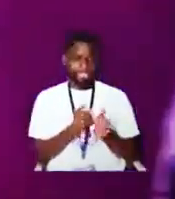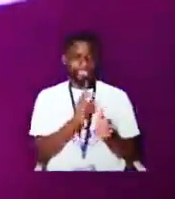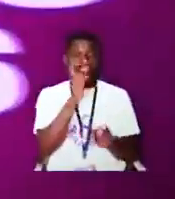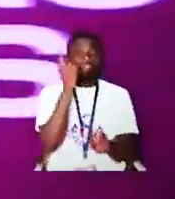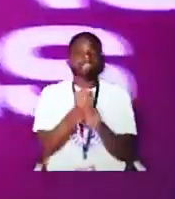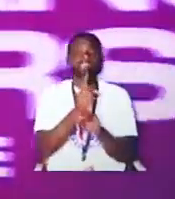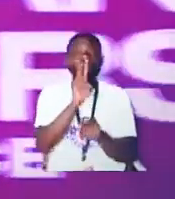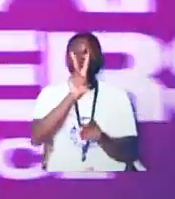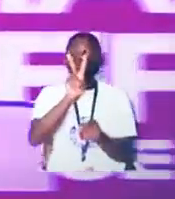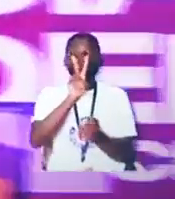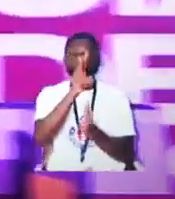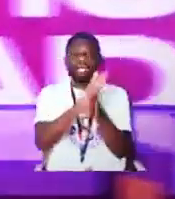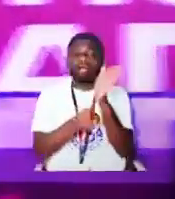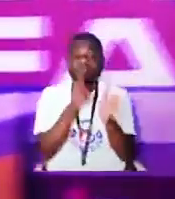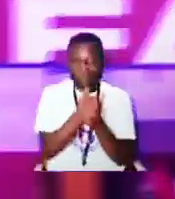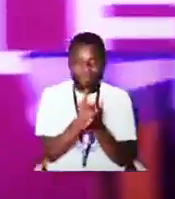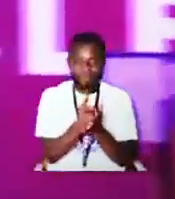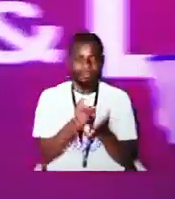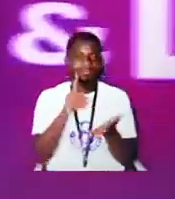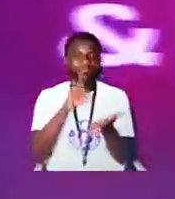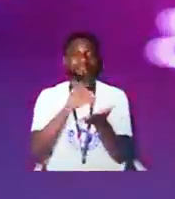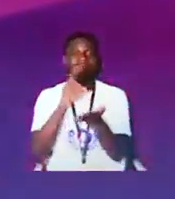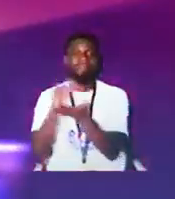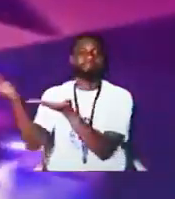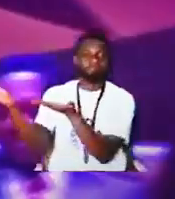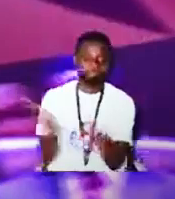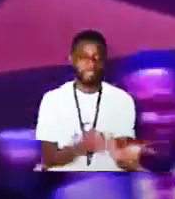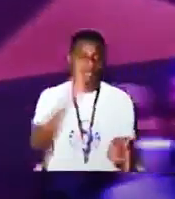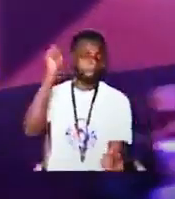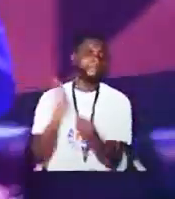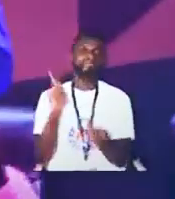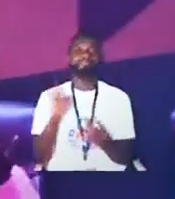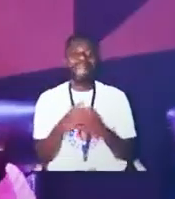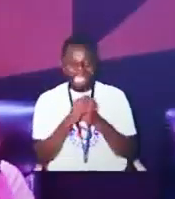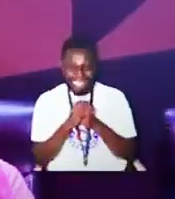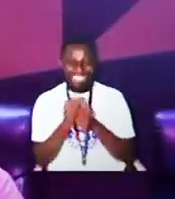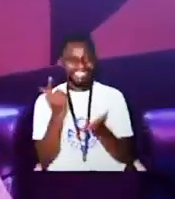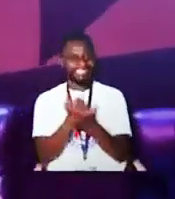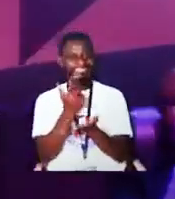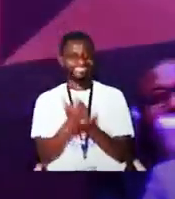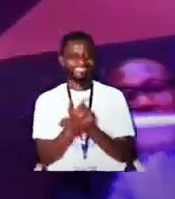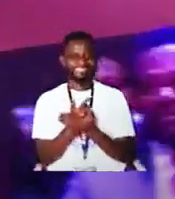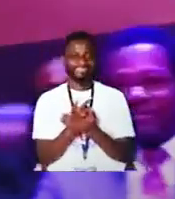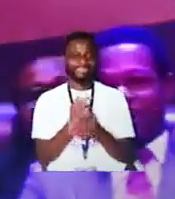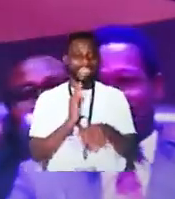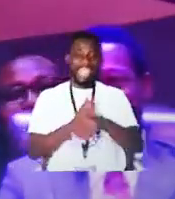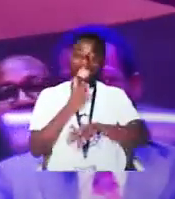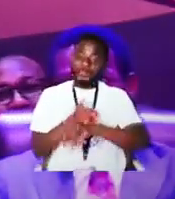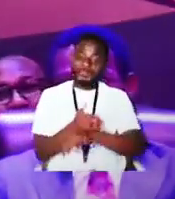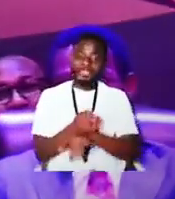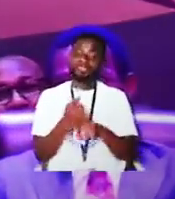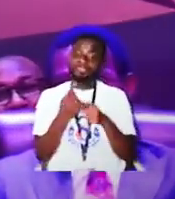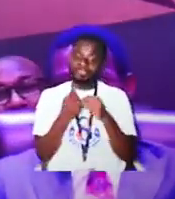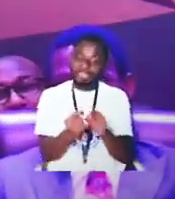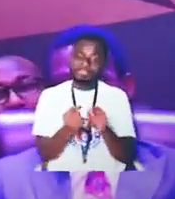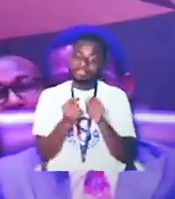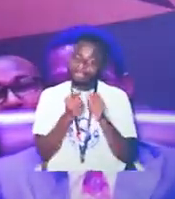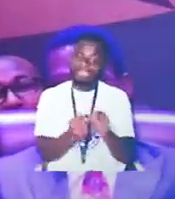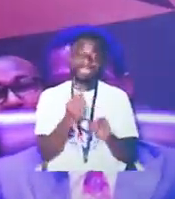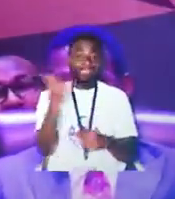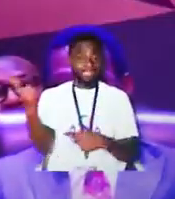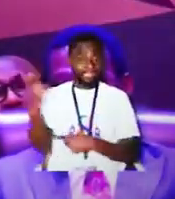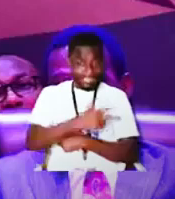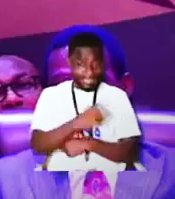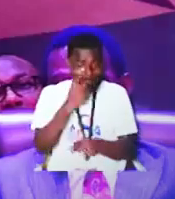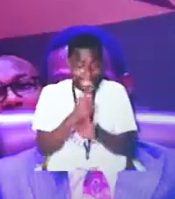2 hours, they brought him what he wanted. 2 hours. After following it for 3 days,